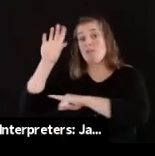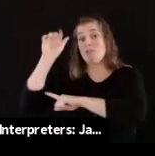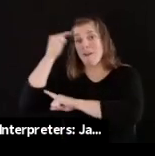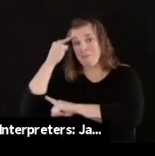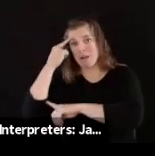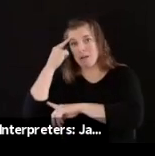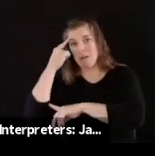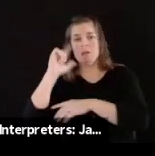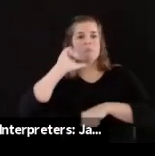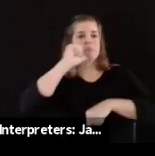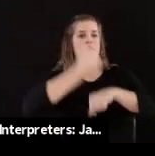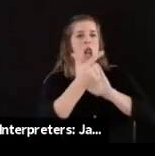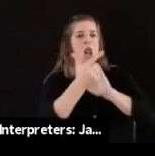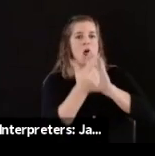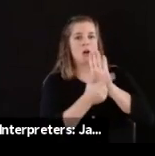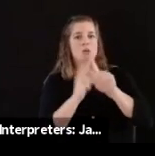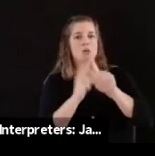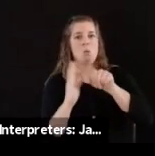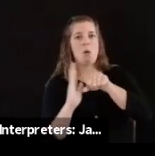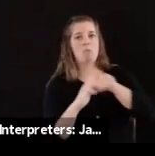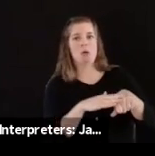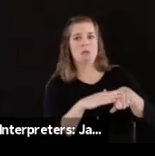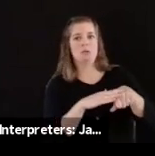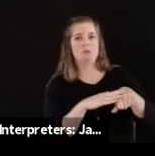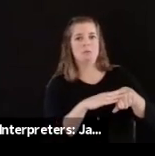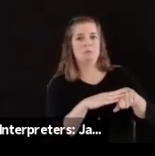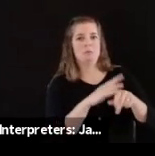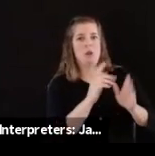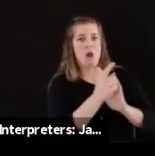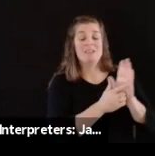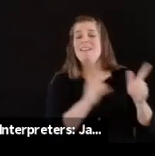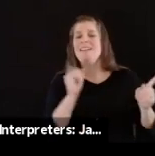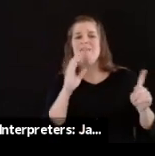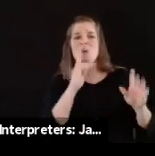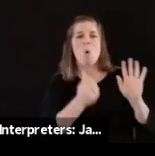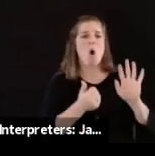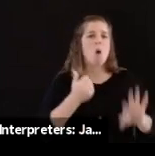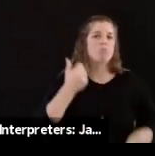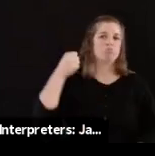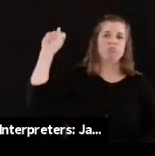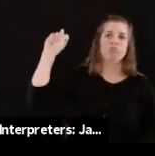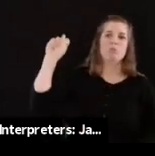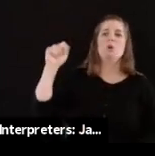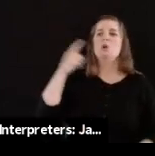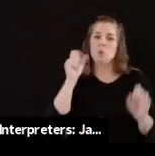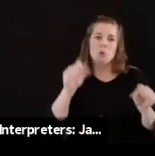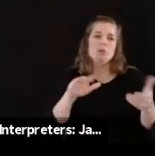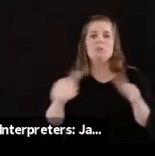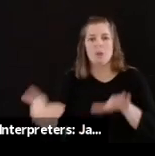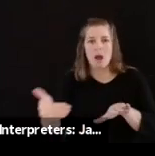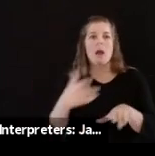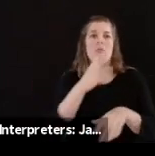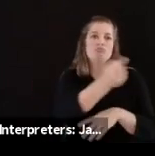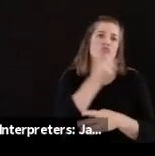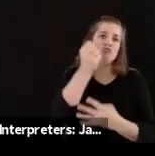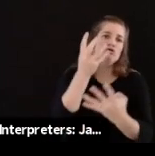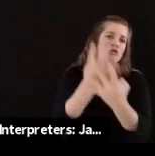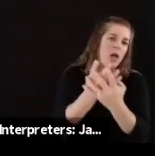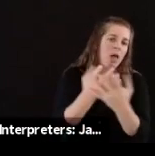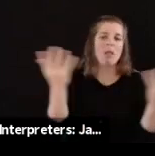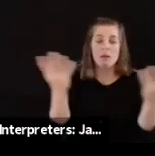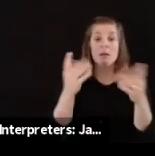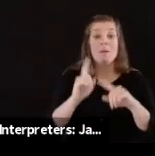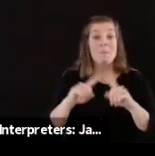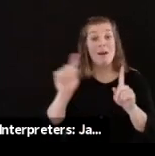of color. And if you resisted those laws, you risked jail time, violence, or death. And around the country, around the world,